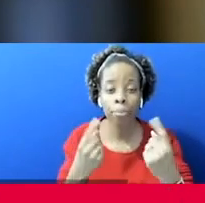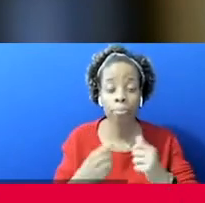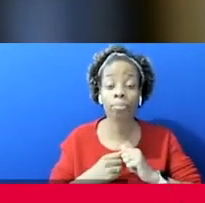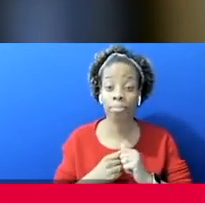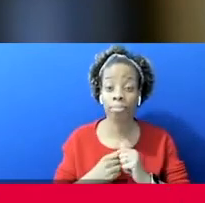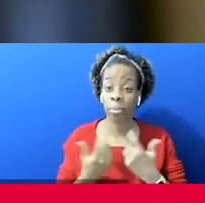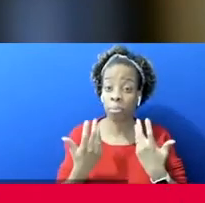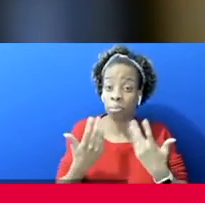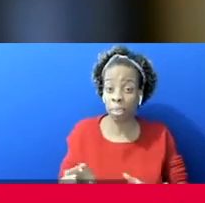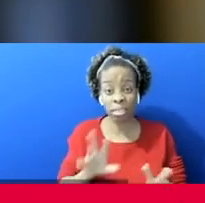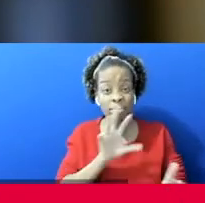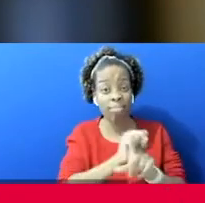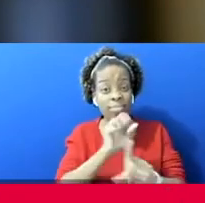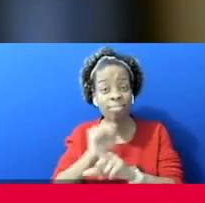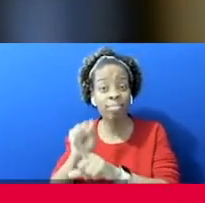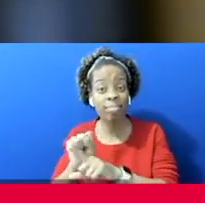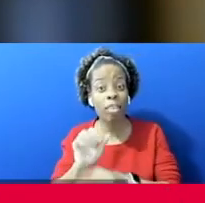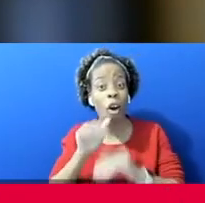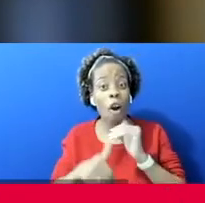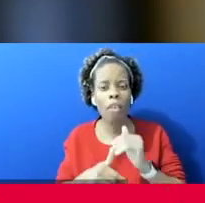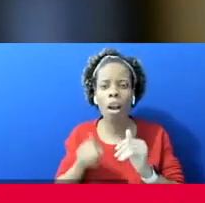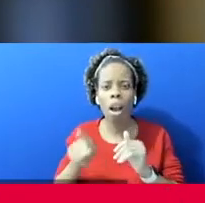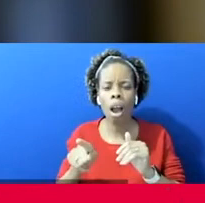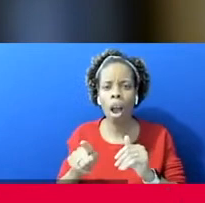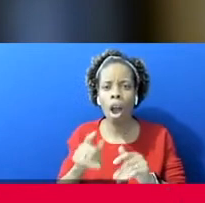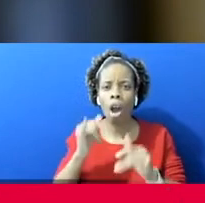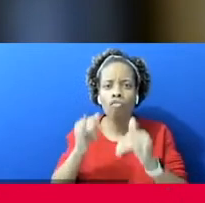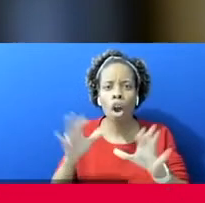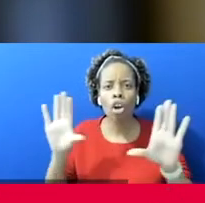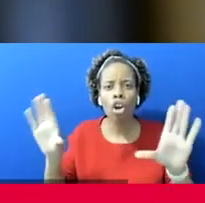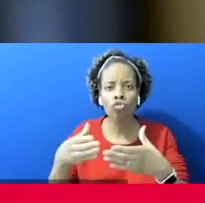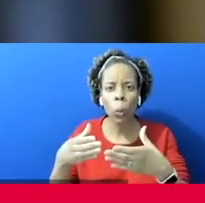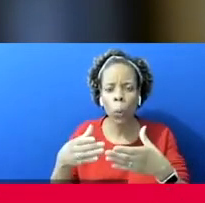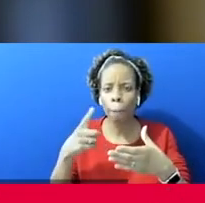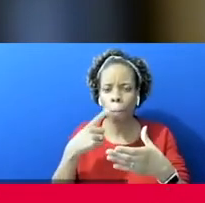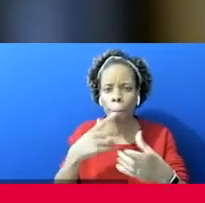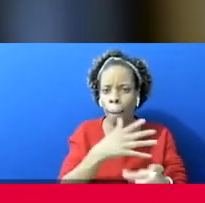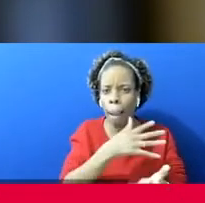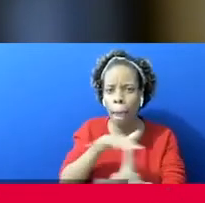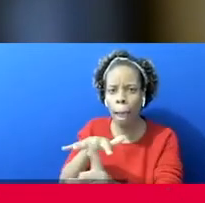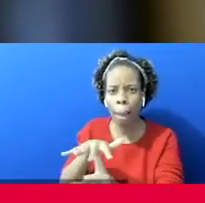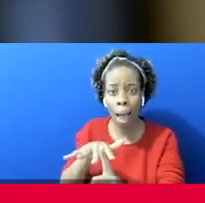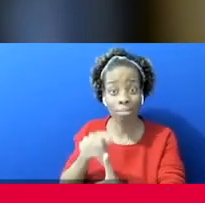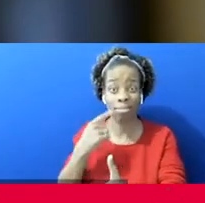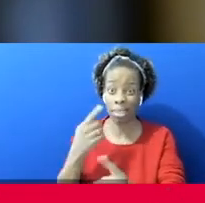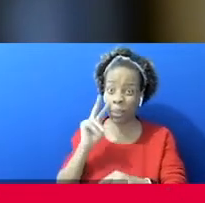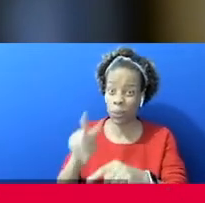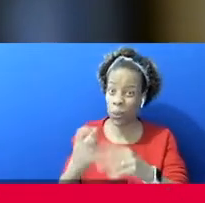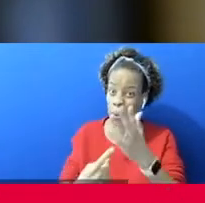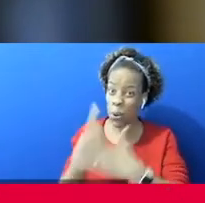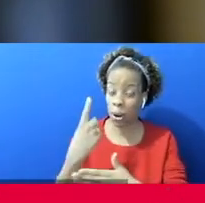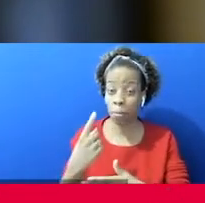when the wrong person or the wrong group gets the media limelight when we're talking about direct action. Particularly in the last